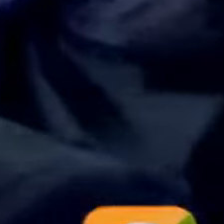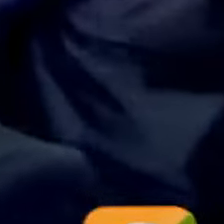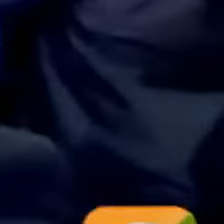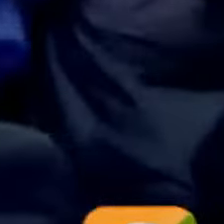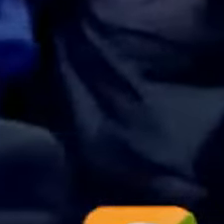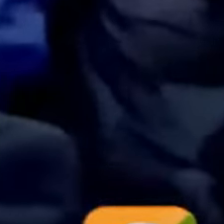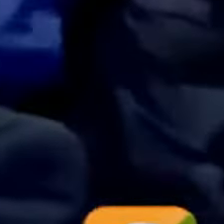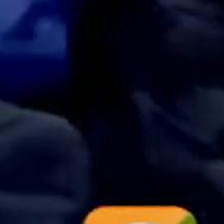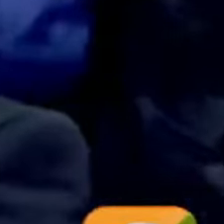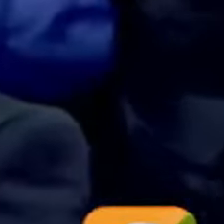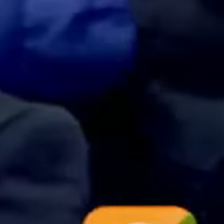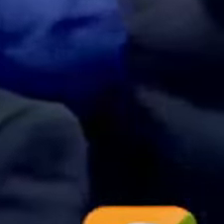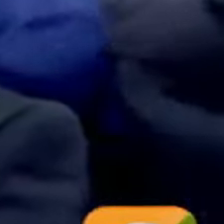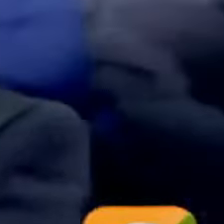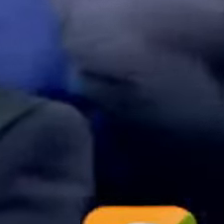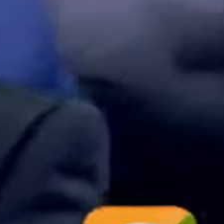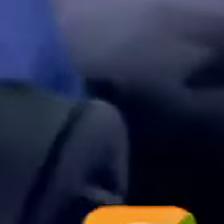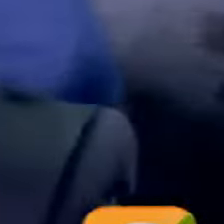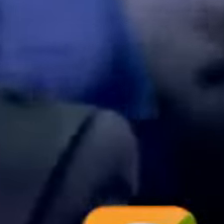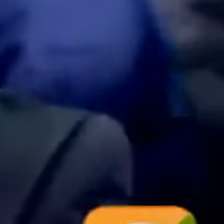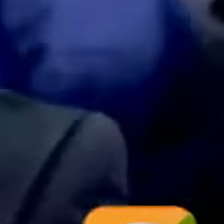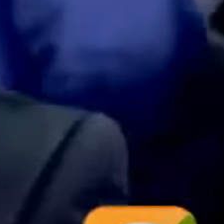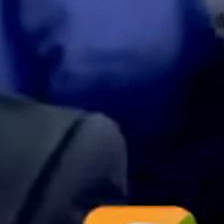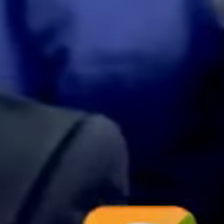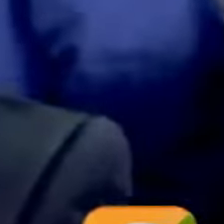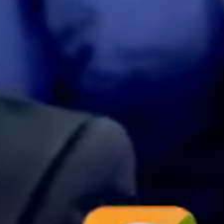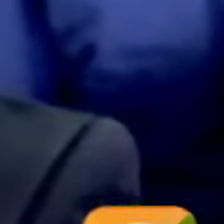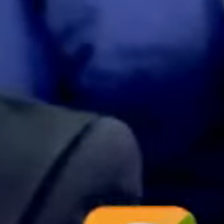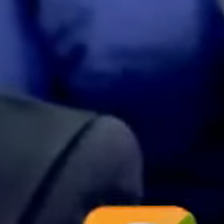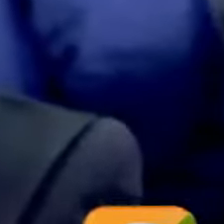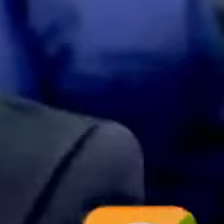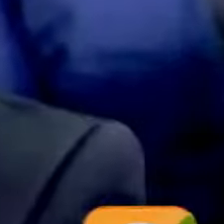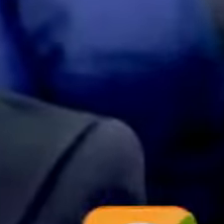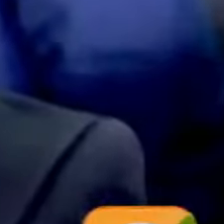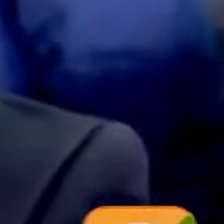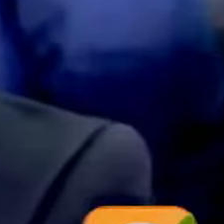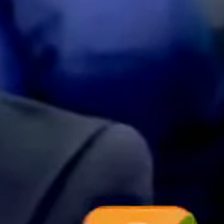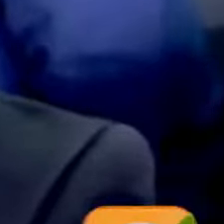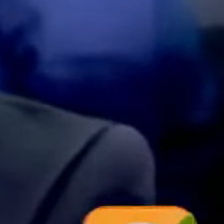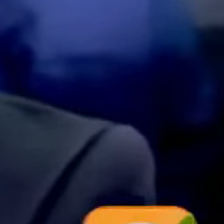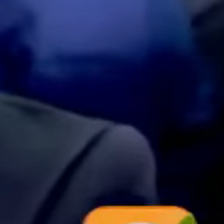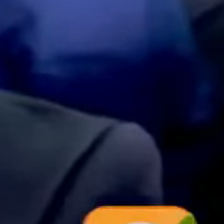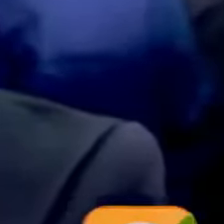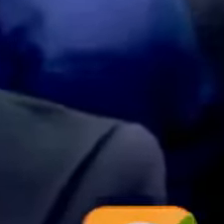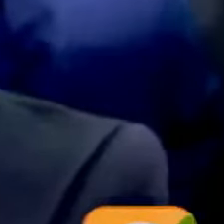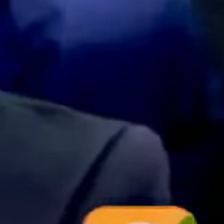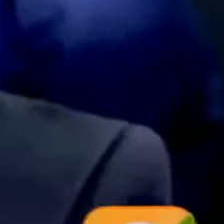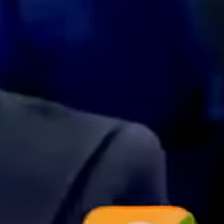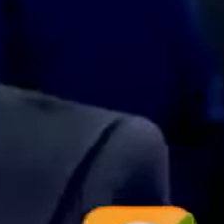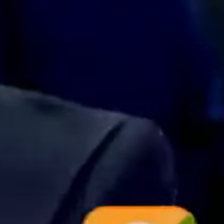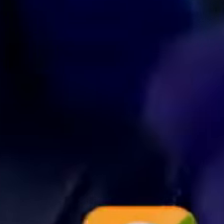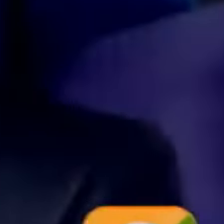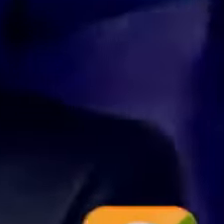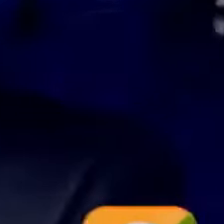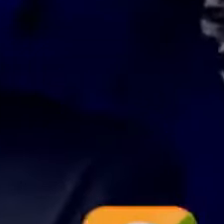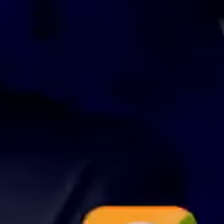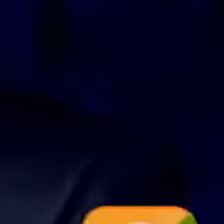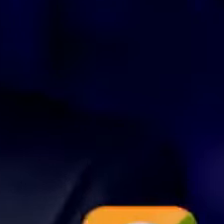was the members of Parliament was very ready for it. You must have seen the overwhelming voting to oust